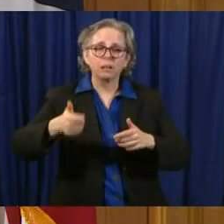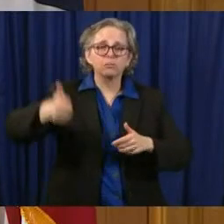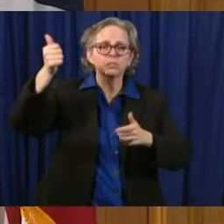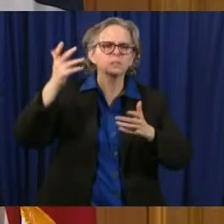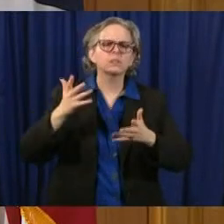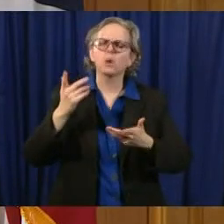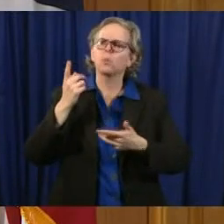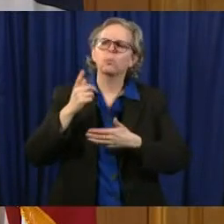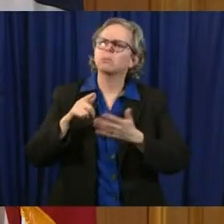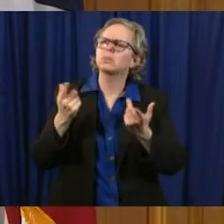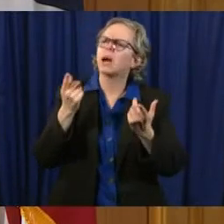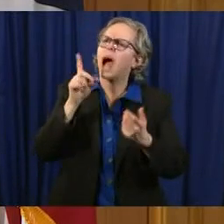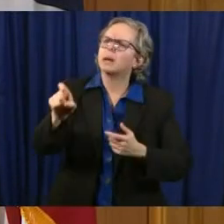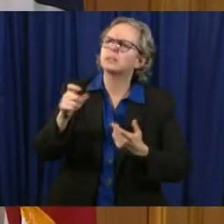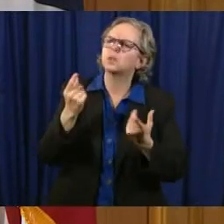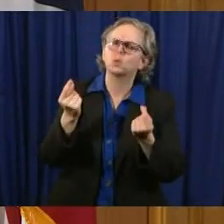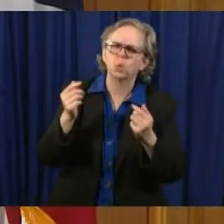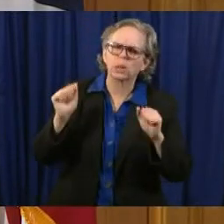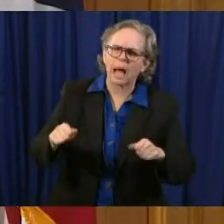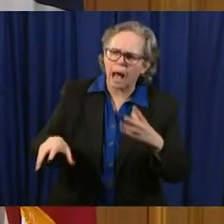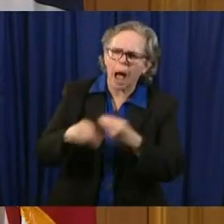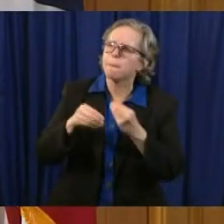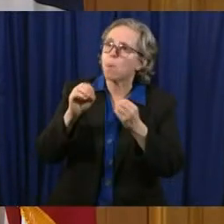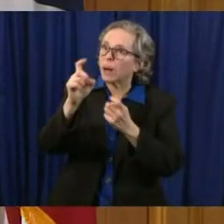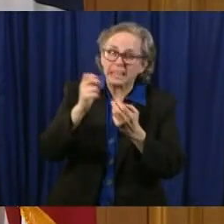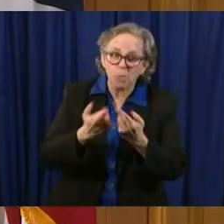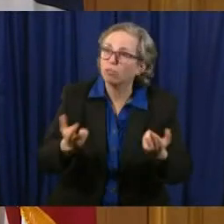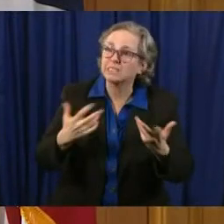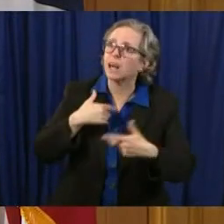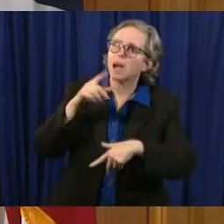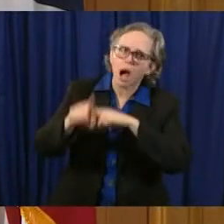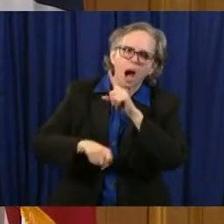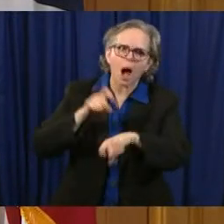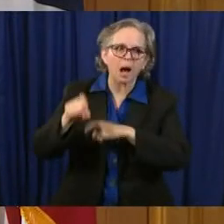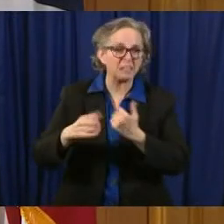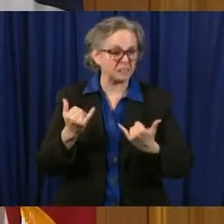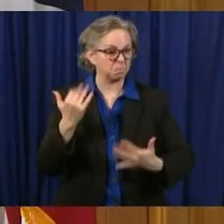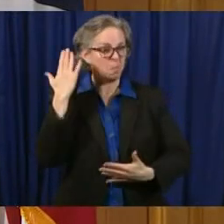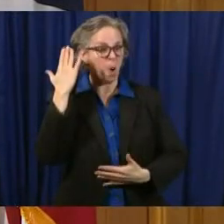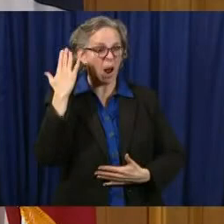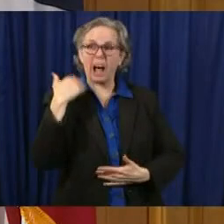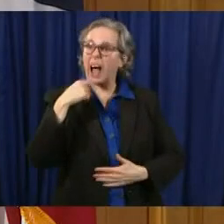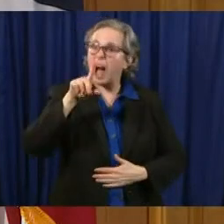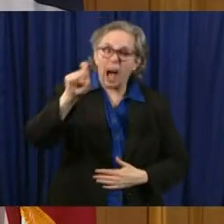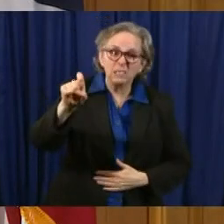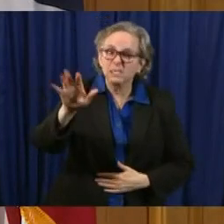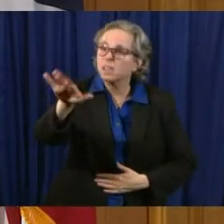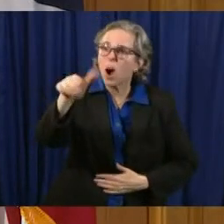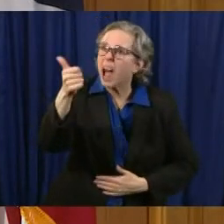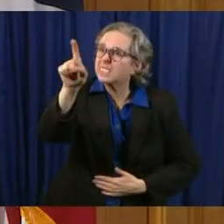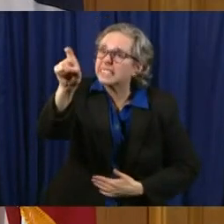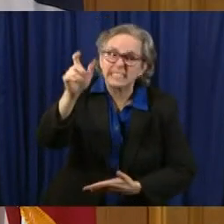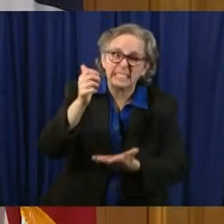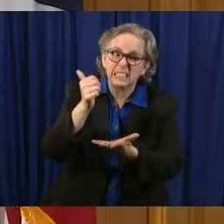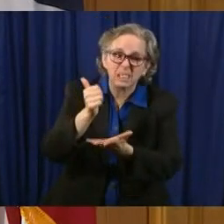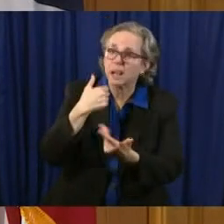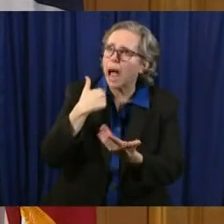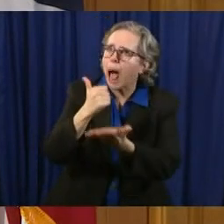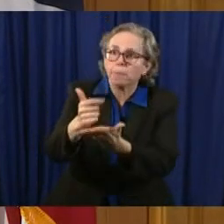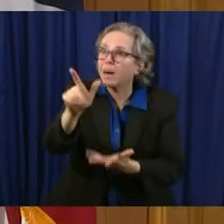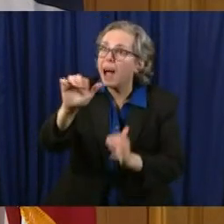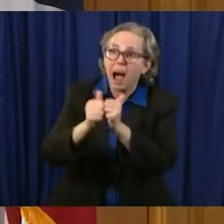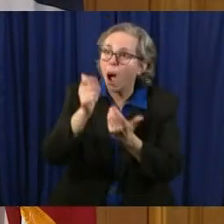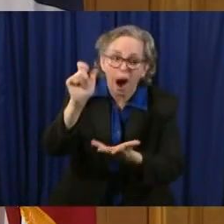more resources? 8 o'clock call this morning, I said to her, is there anything else you need? Is there anything else we can do to give